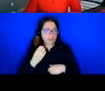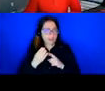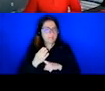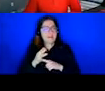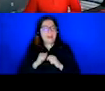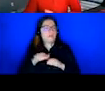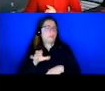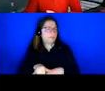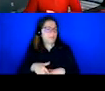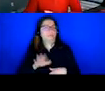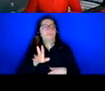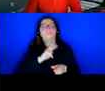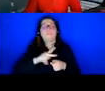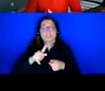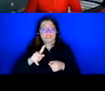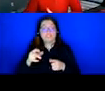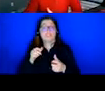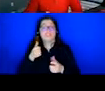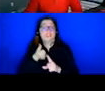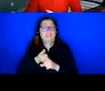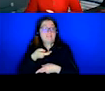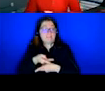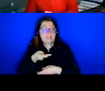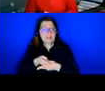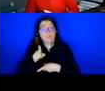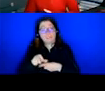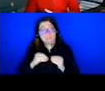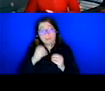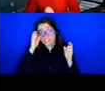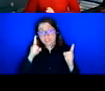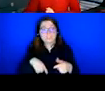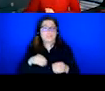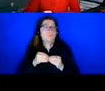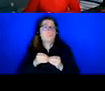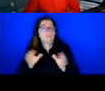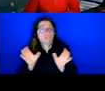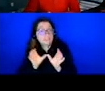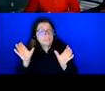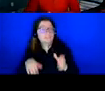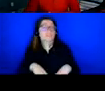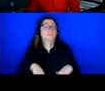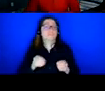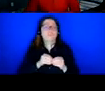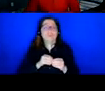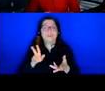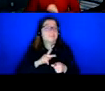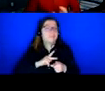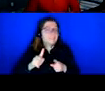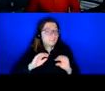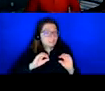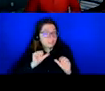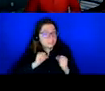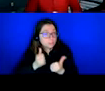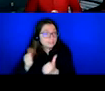professional self-care. So how are you growing? Do you need more education? Do you need more credentials? Do you need to be involved with professional associations as